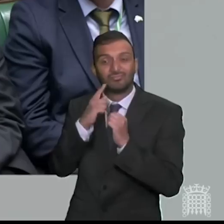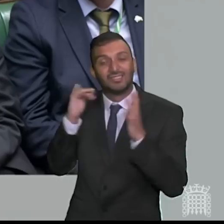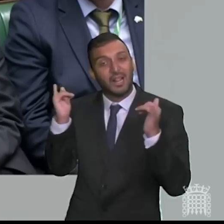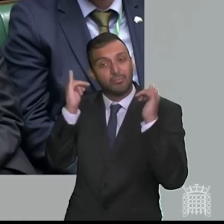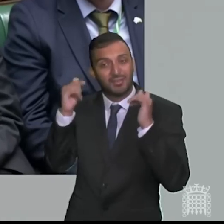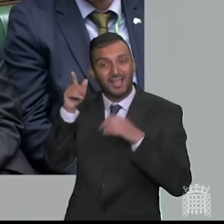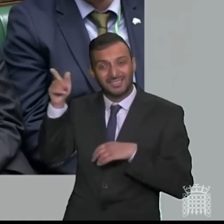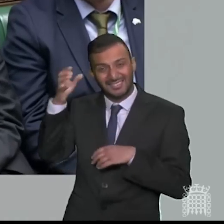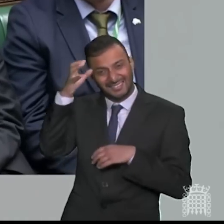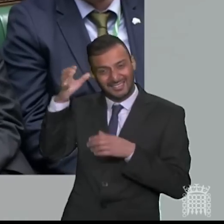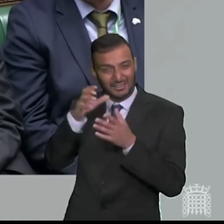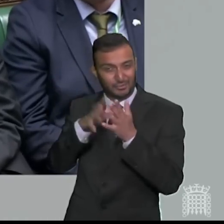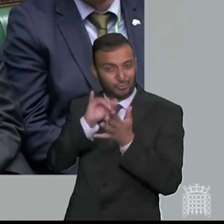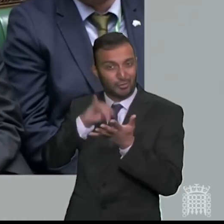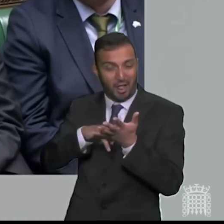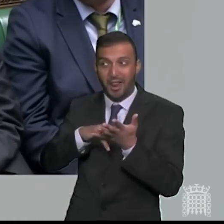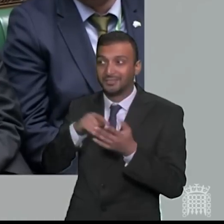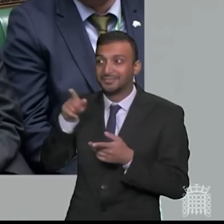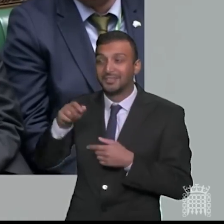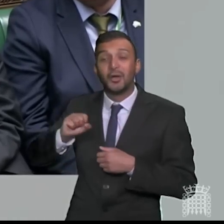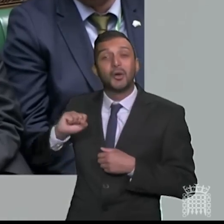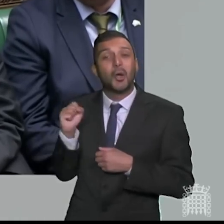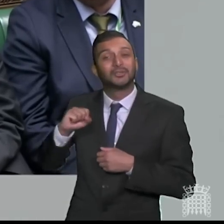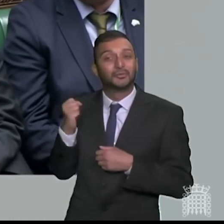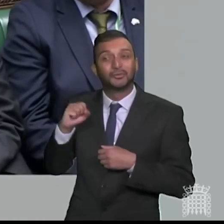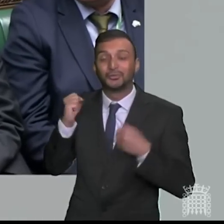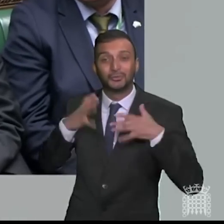receiving the Scottish regalia, I think pretty much as we speak.